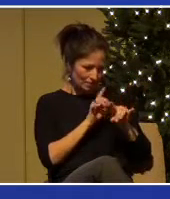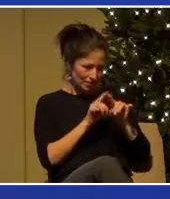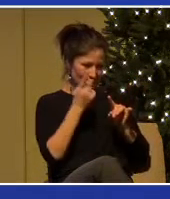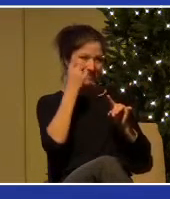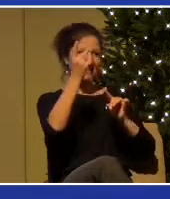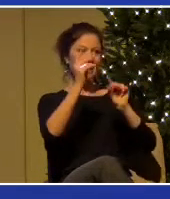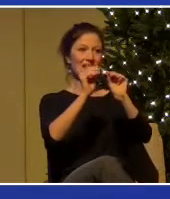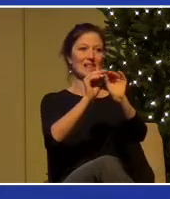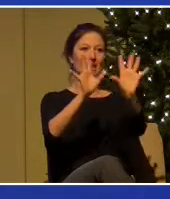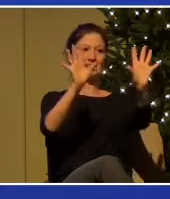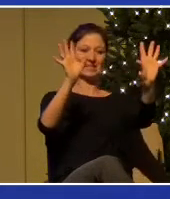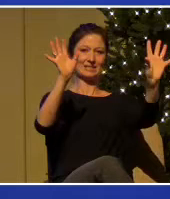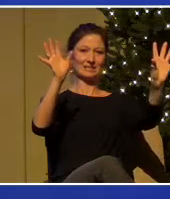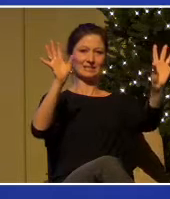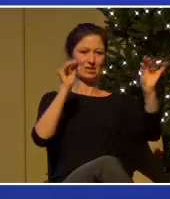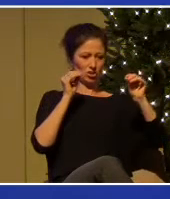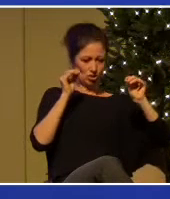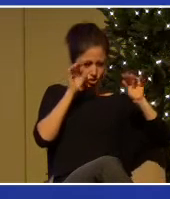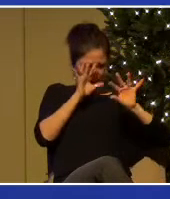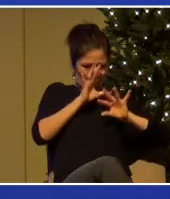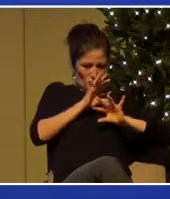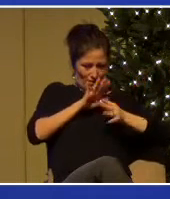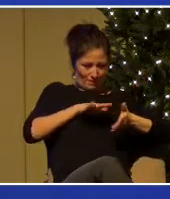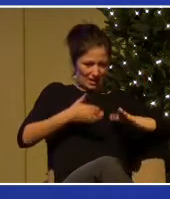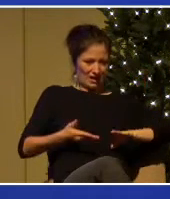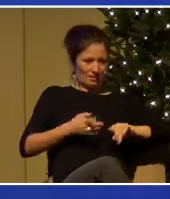of death, a light has dawned.